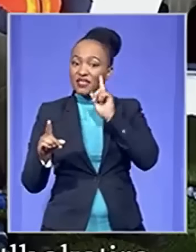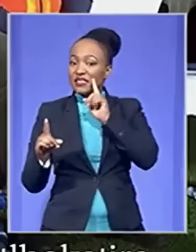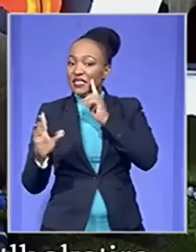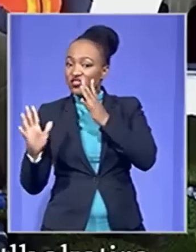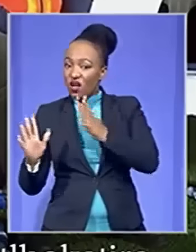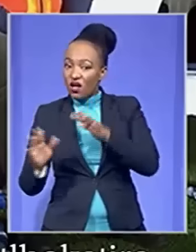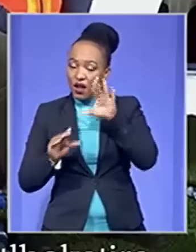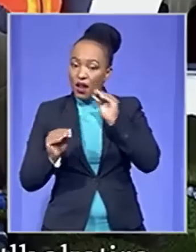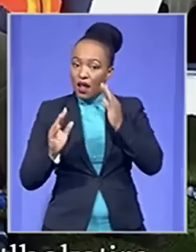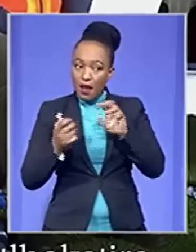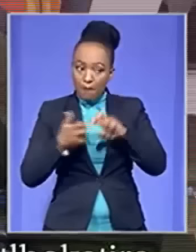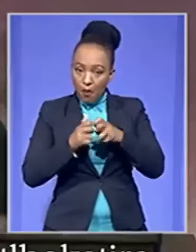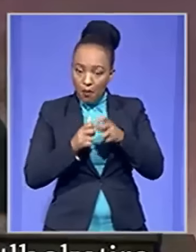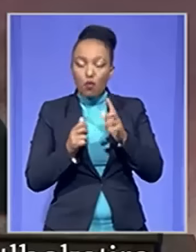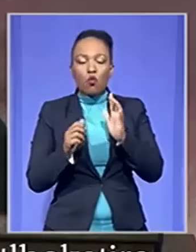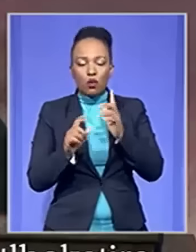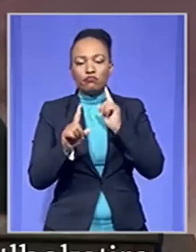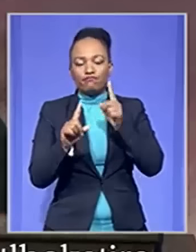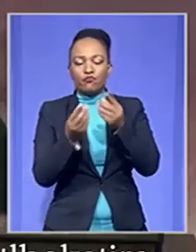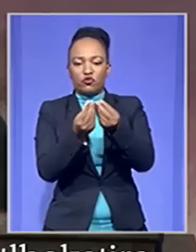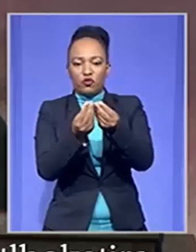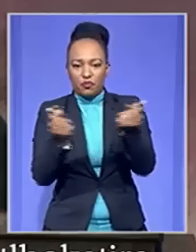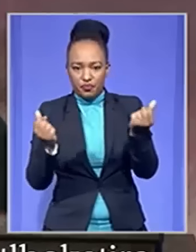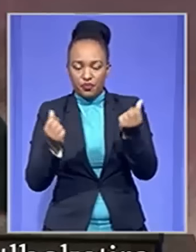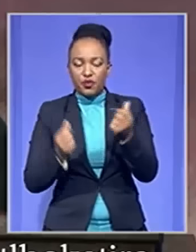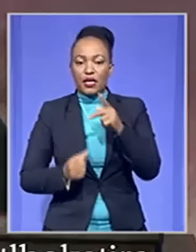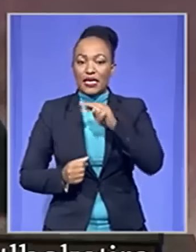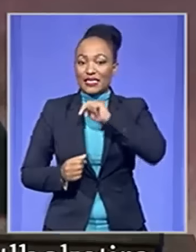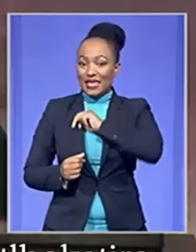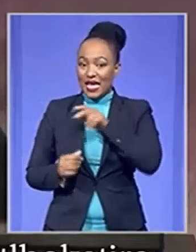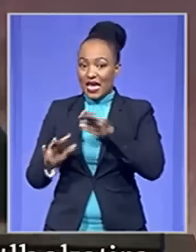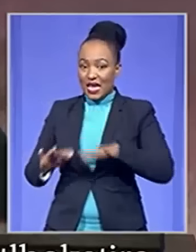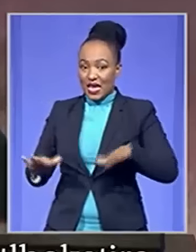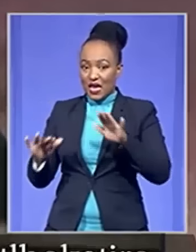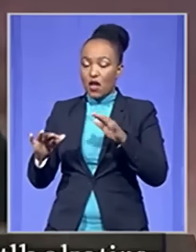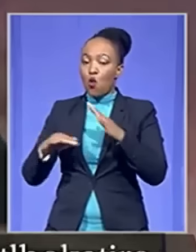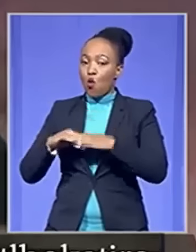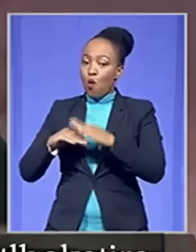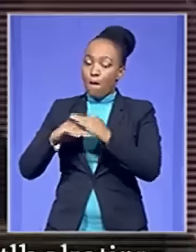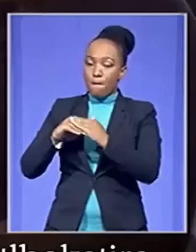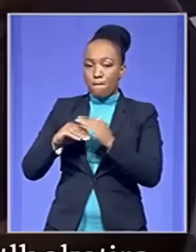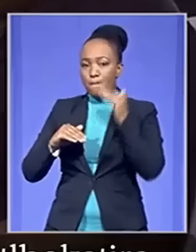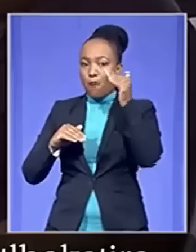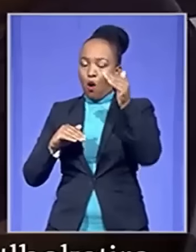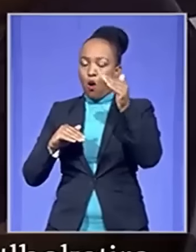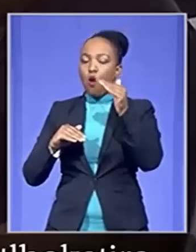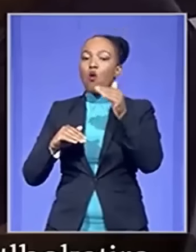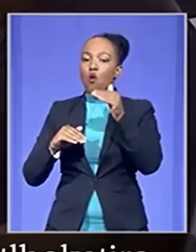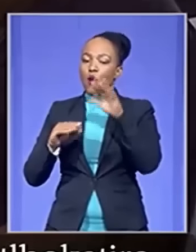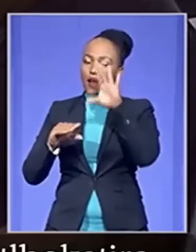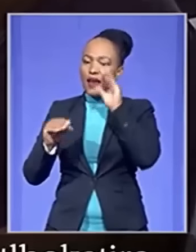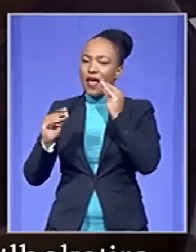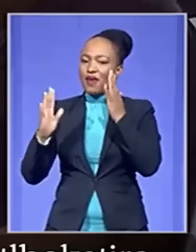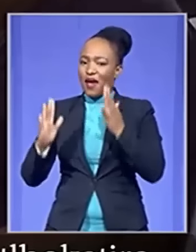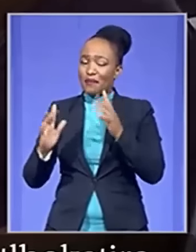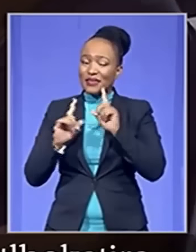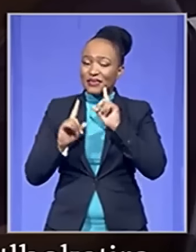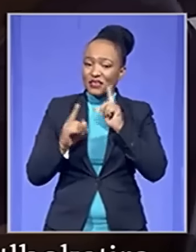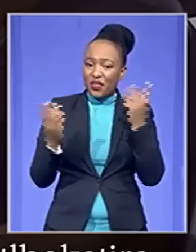lebaneng natso. KwaZulu-Natal e na le palo e go godimo go gaisa ya barutwana mo nageng. Mo ntlheng ya tlhokego ya